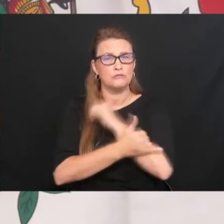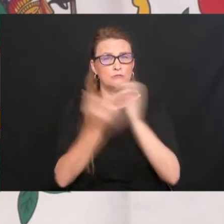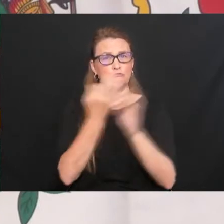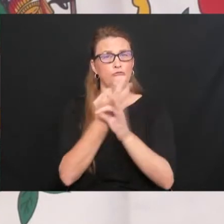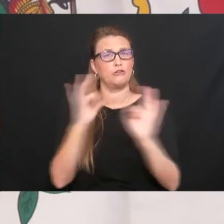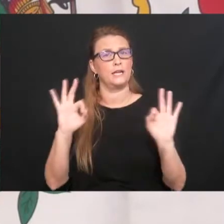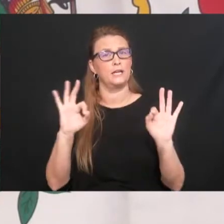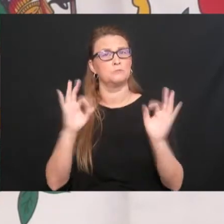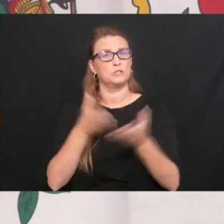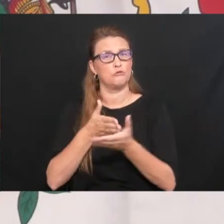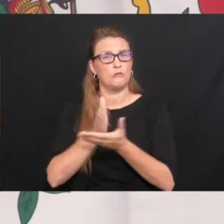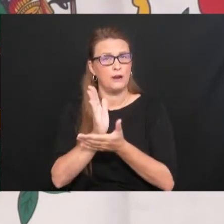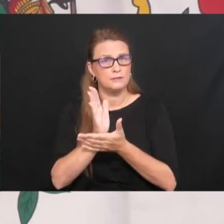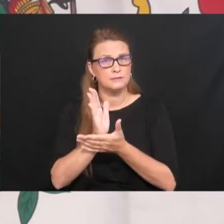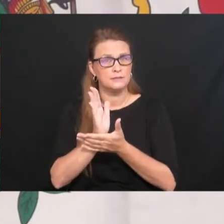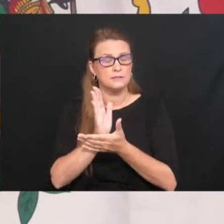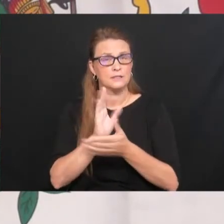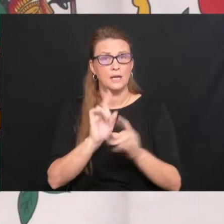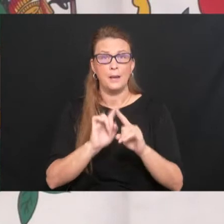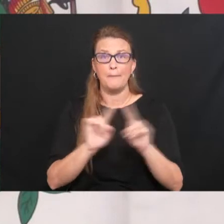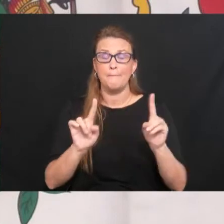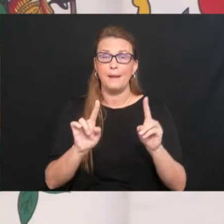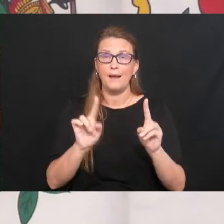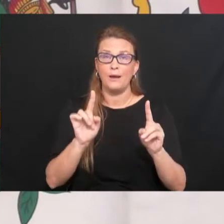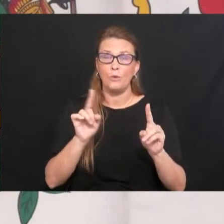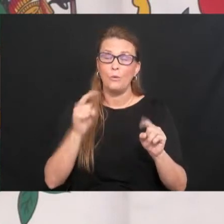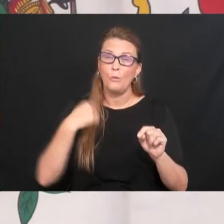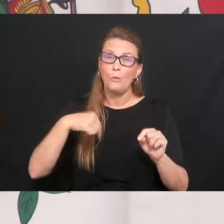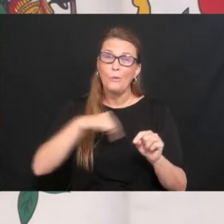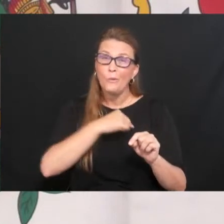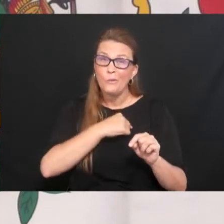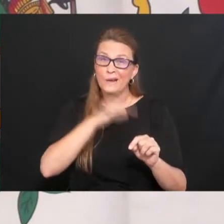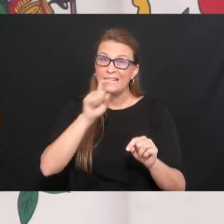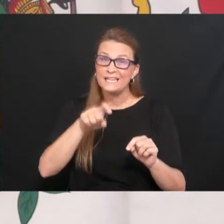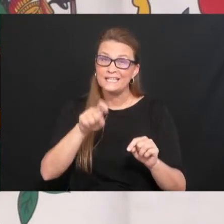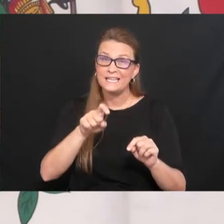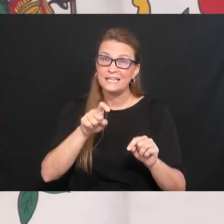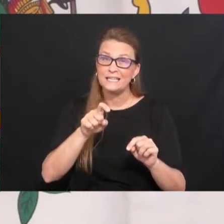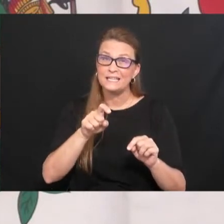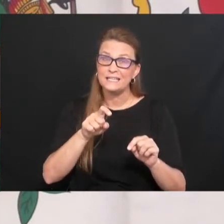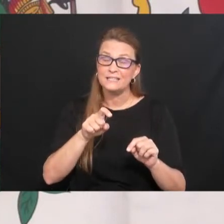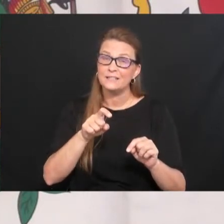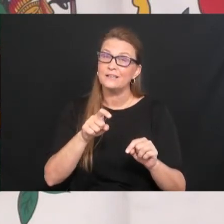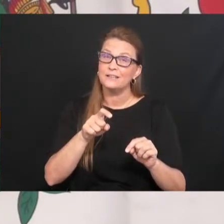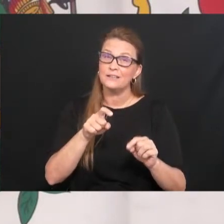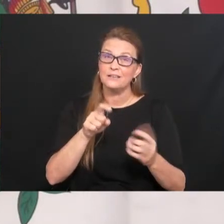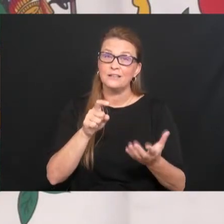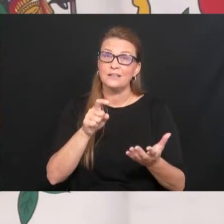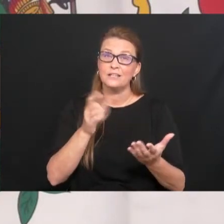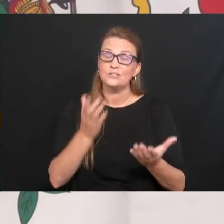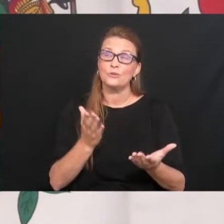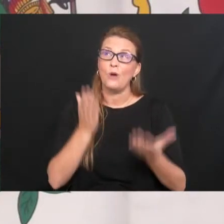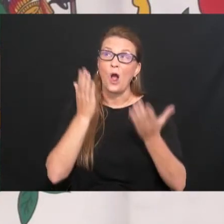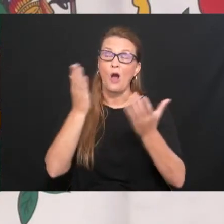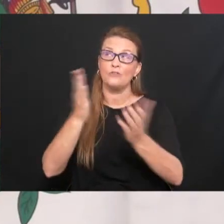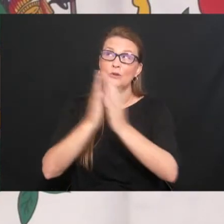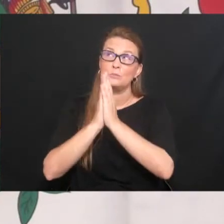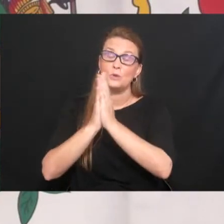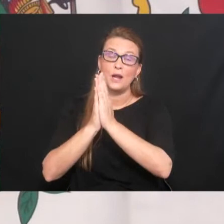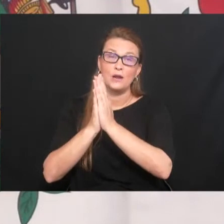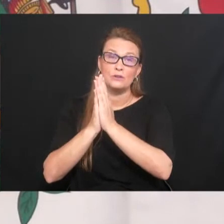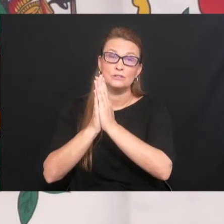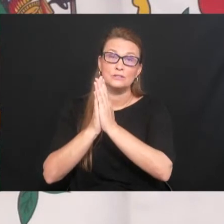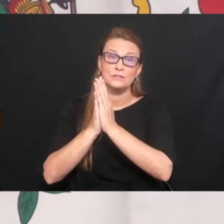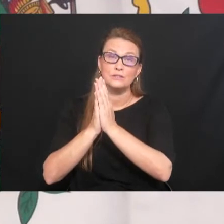at the same time, all of us should pause and at least offer up prayers and everything for all